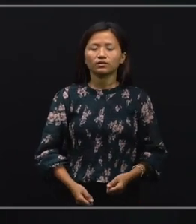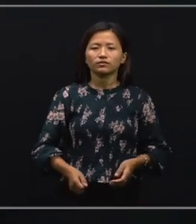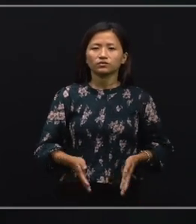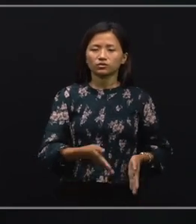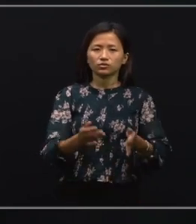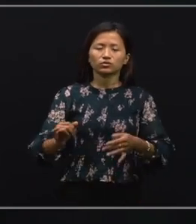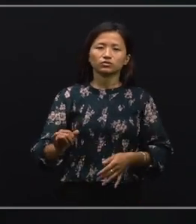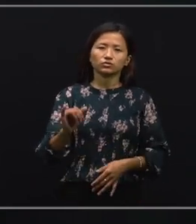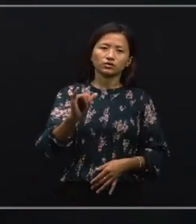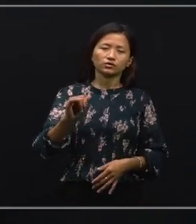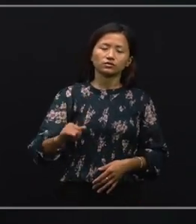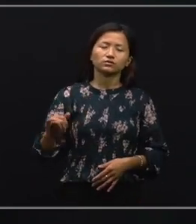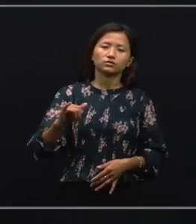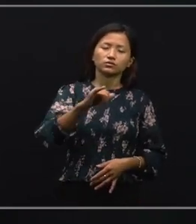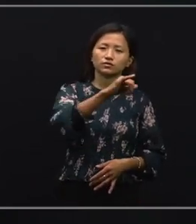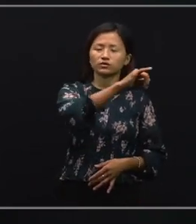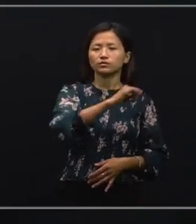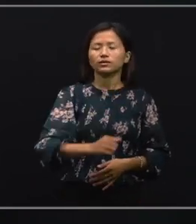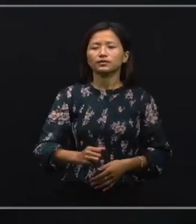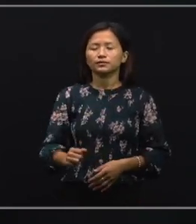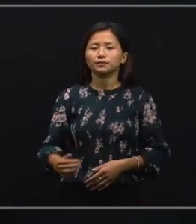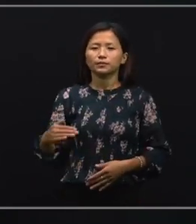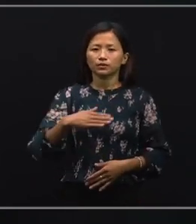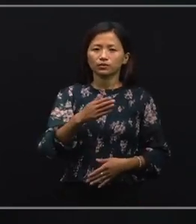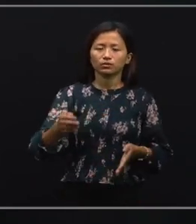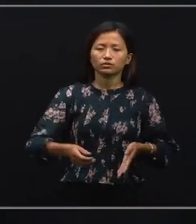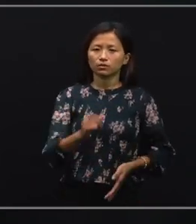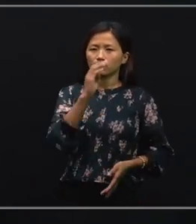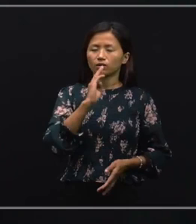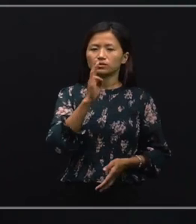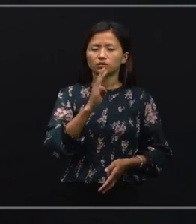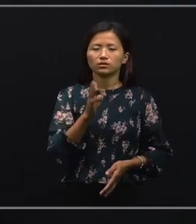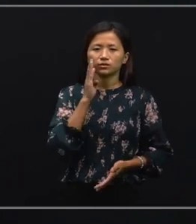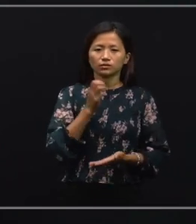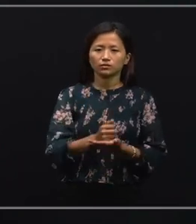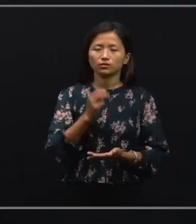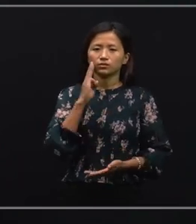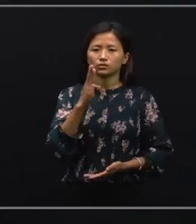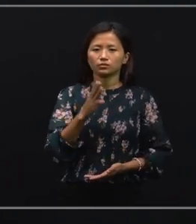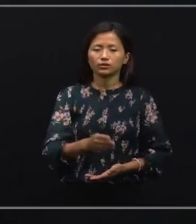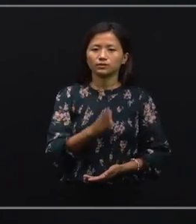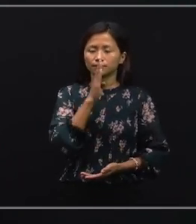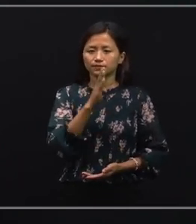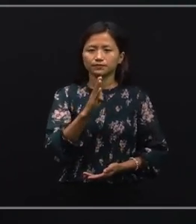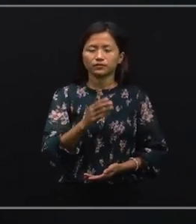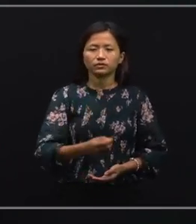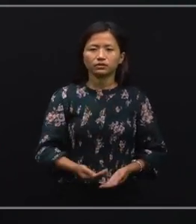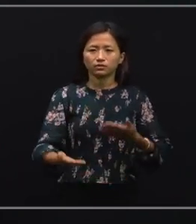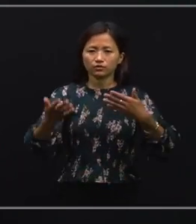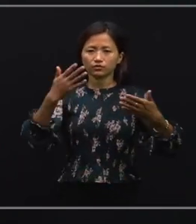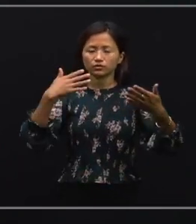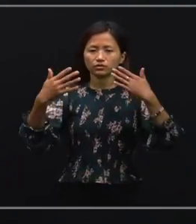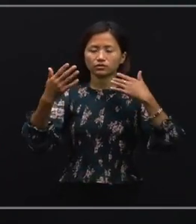if you don't travel by boat or ship, you can also imagine how the water would be when the weather is stormy. So they